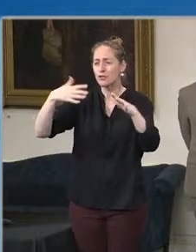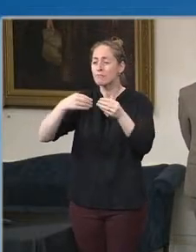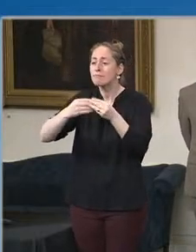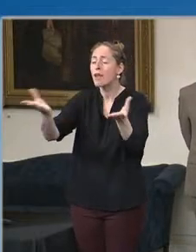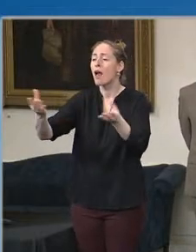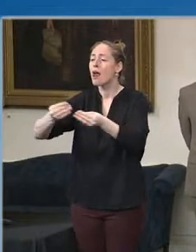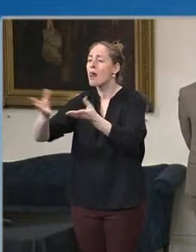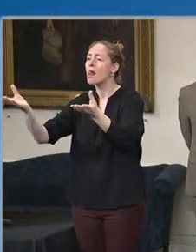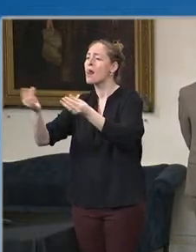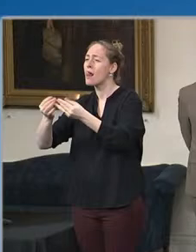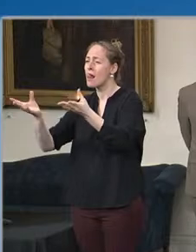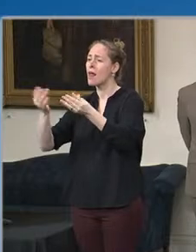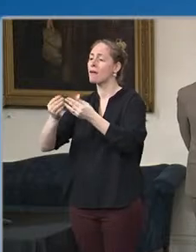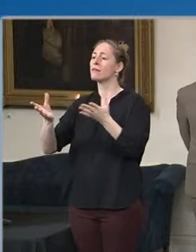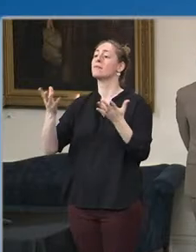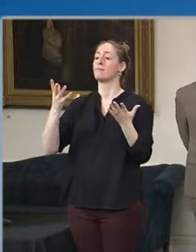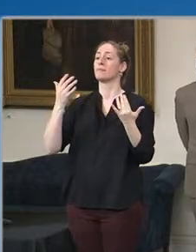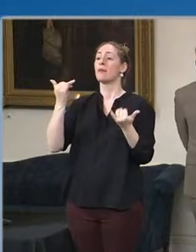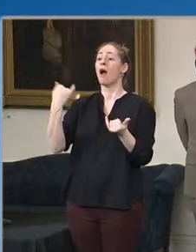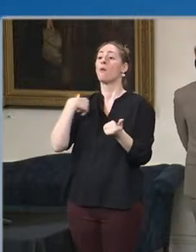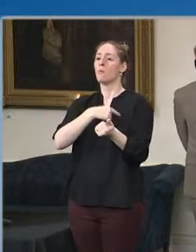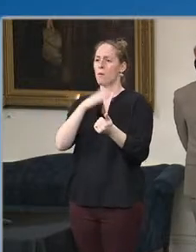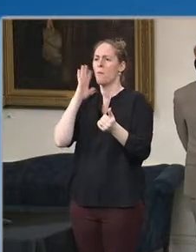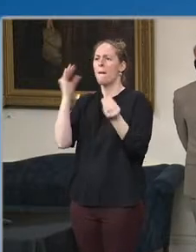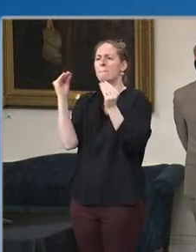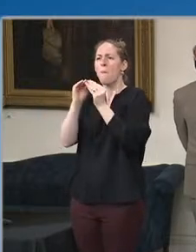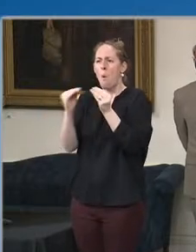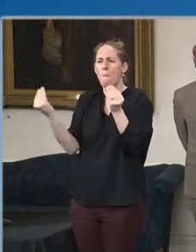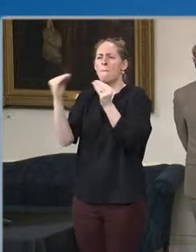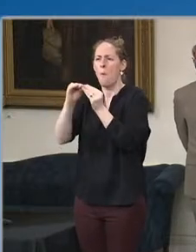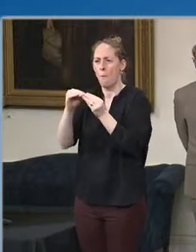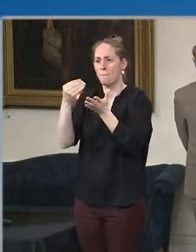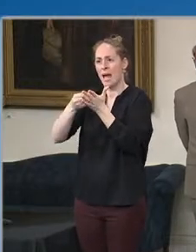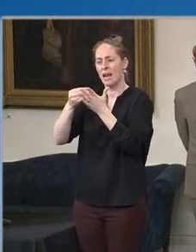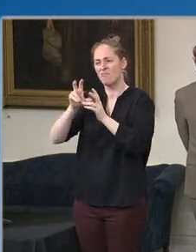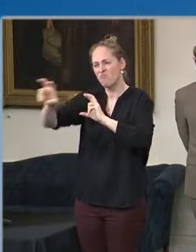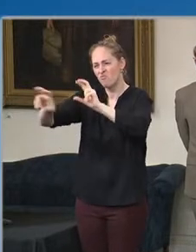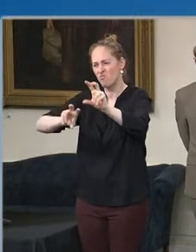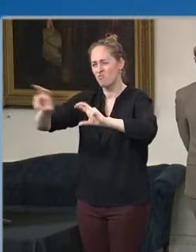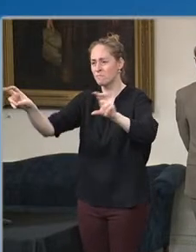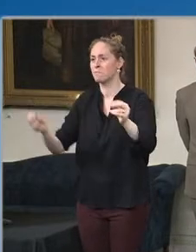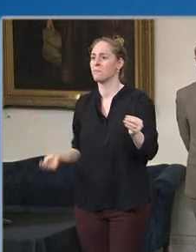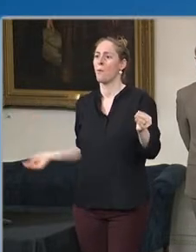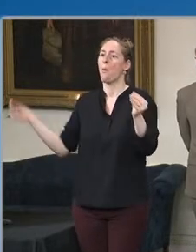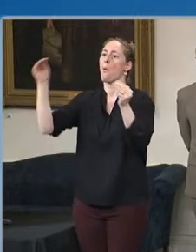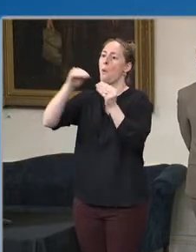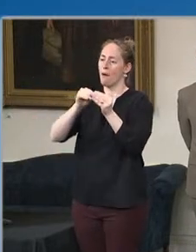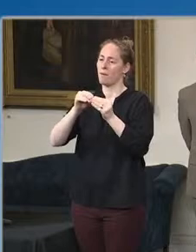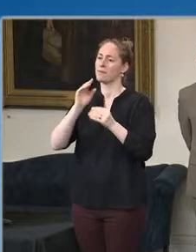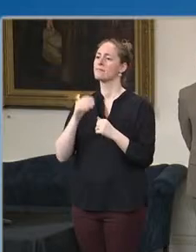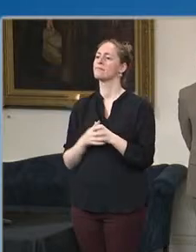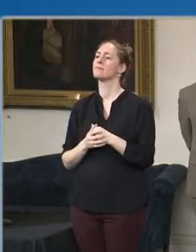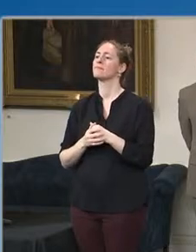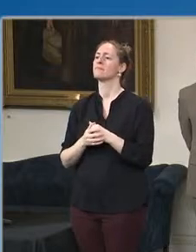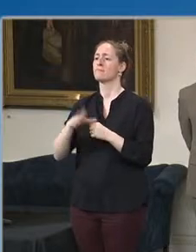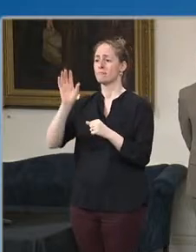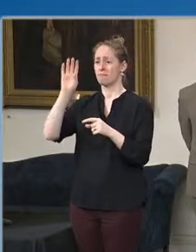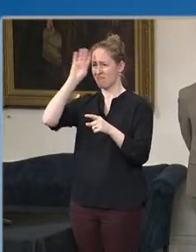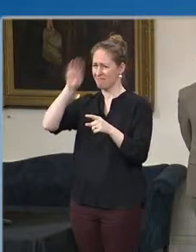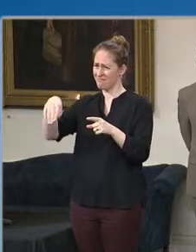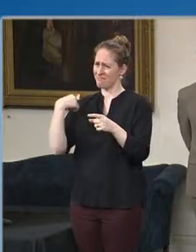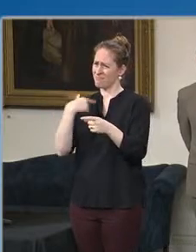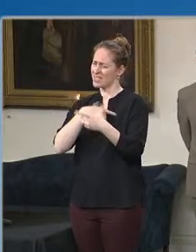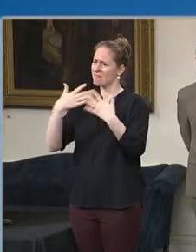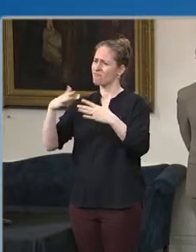to thousands more. Maryland's economy has made great strides since the onset of the pandemic. We've celebrated